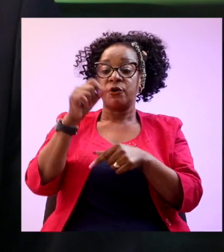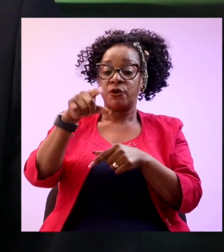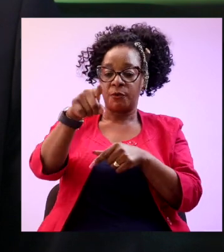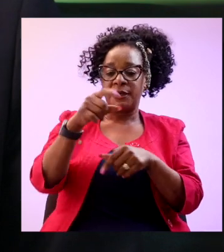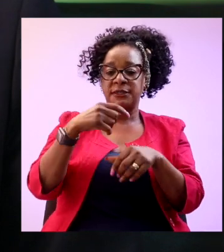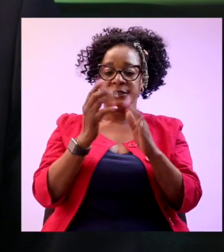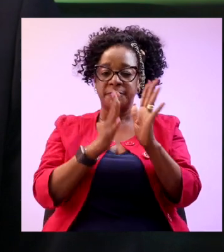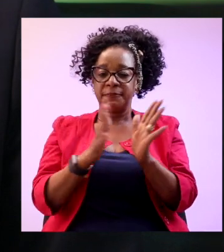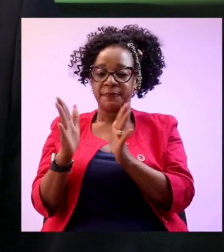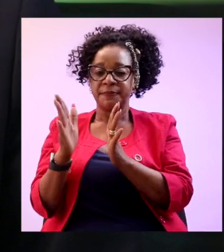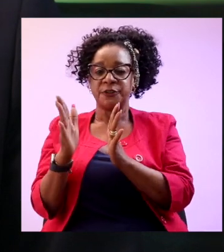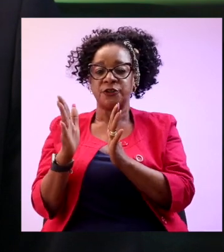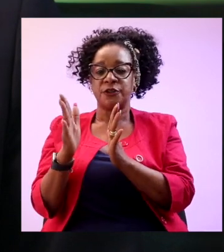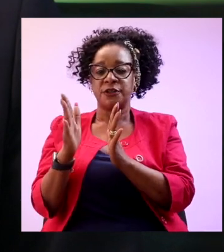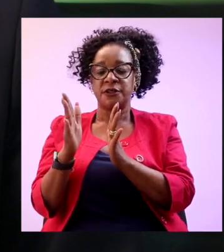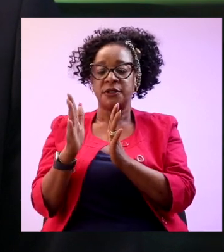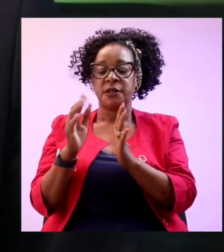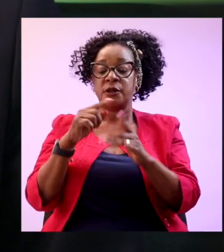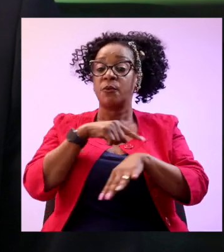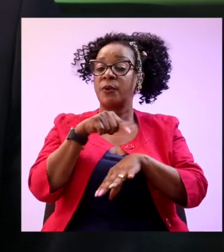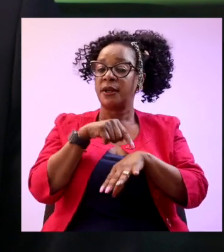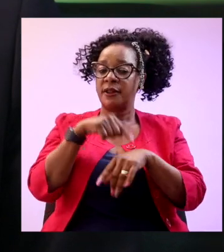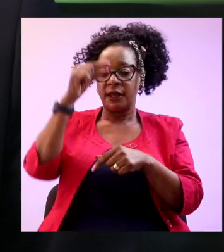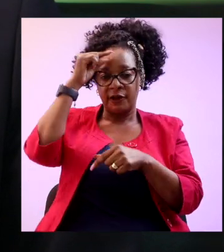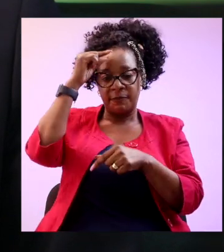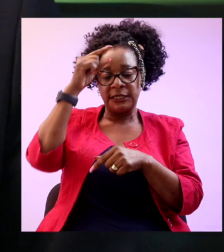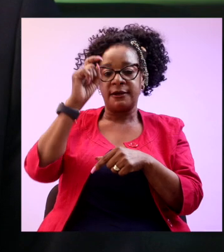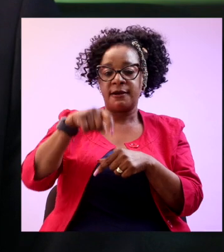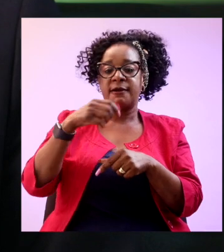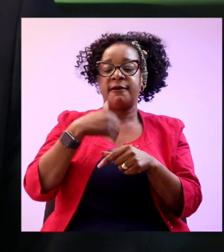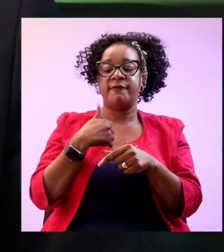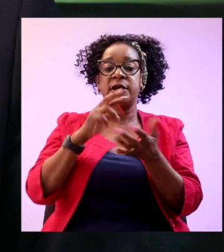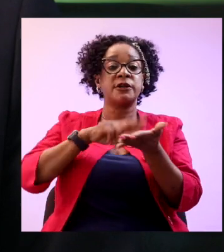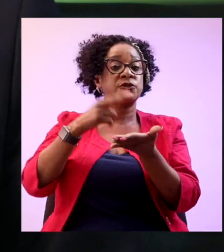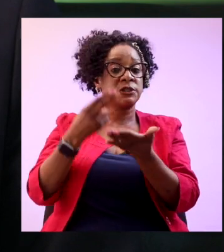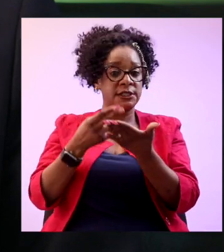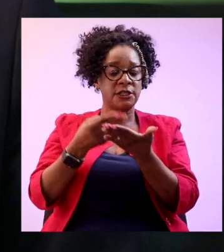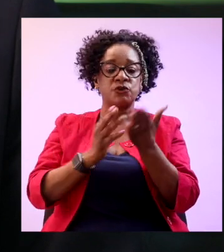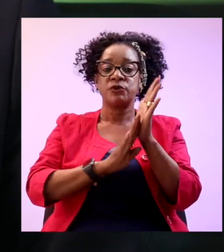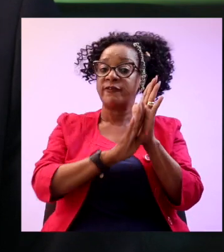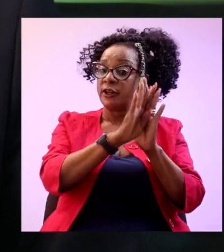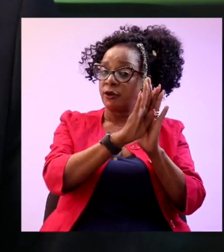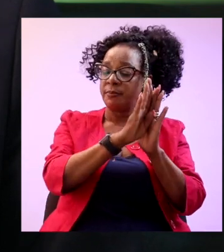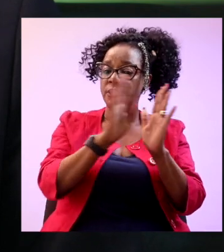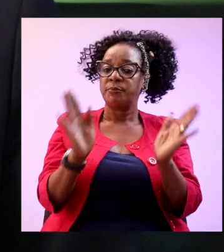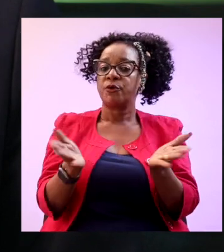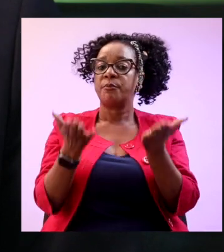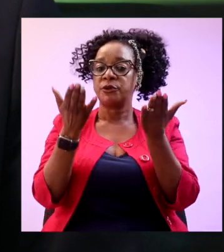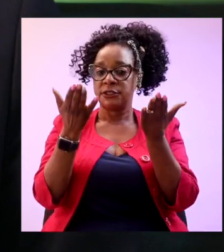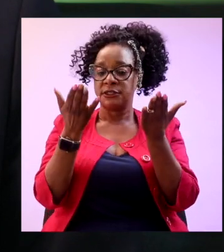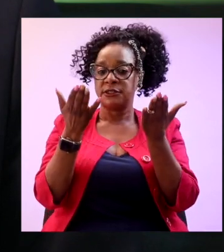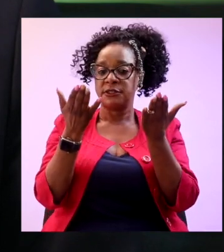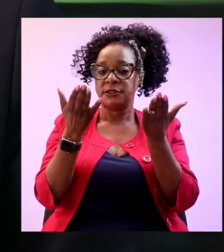crop is scheduled is when the government can set aside resources to develop it,